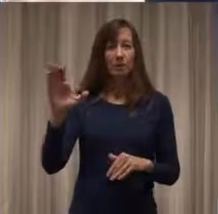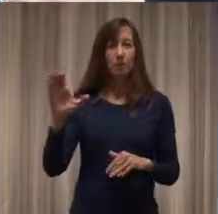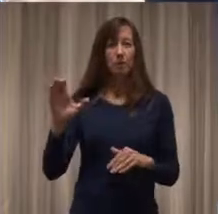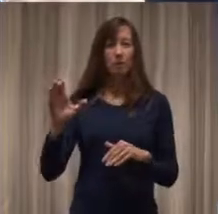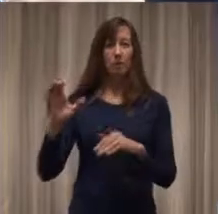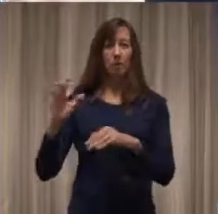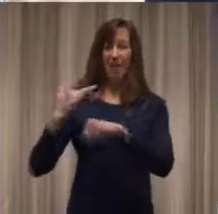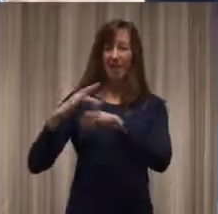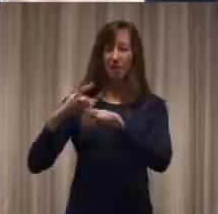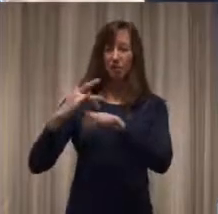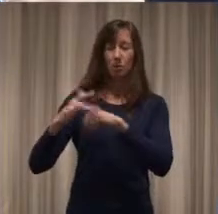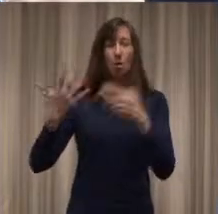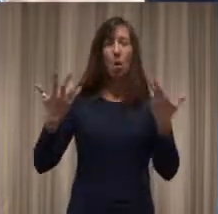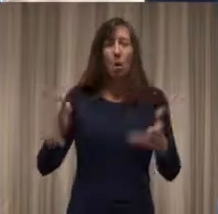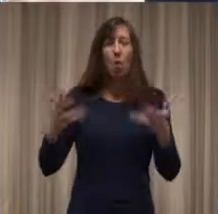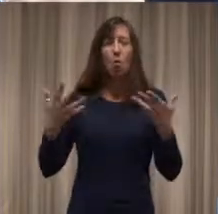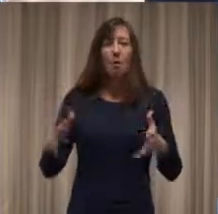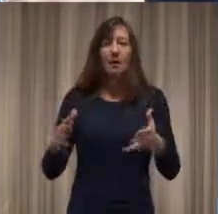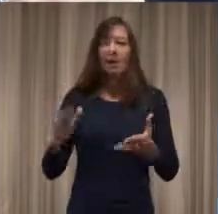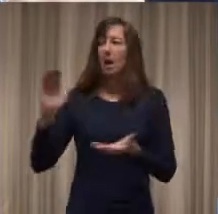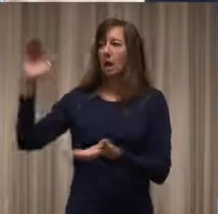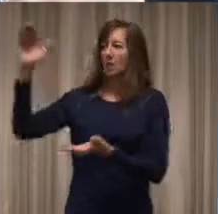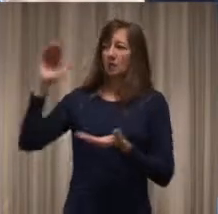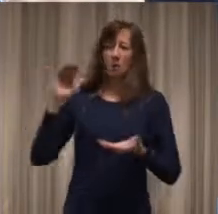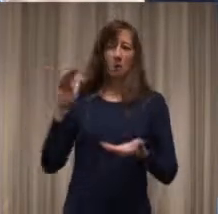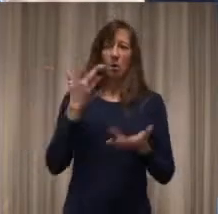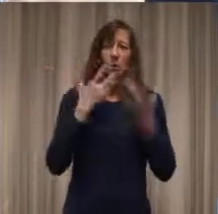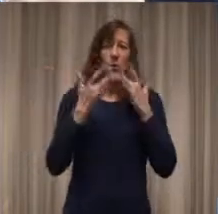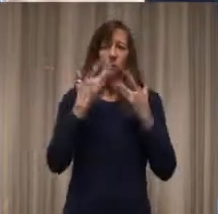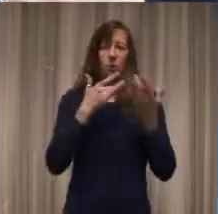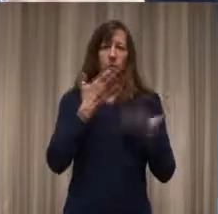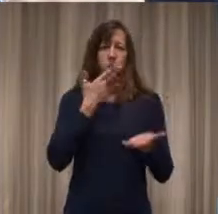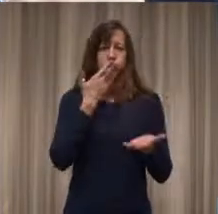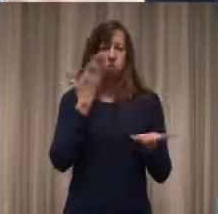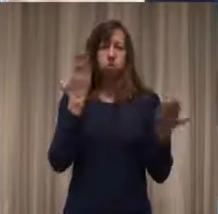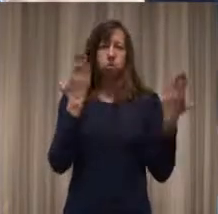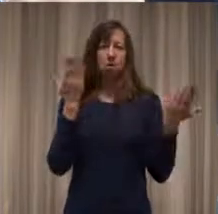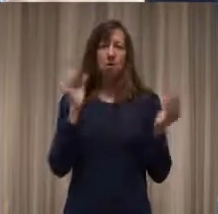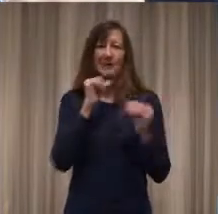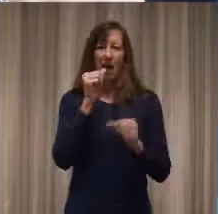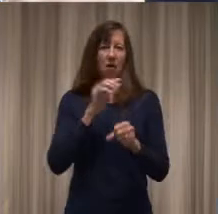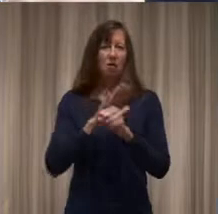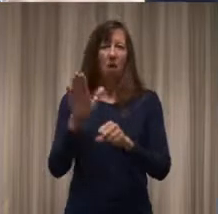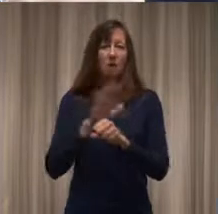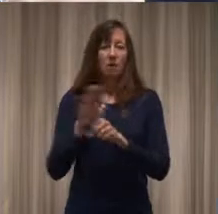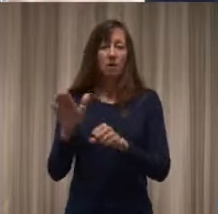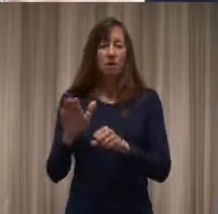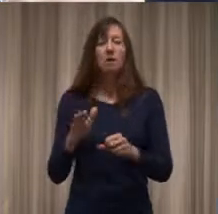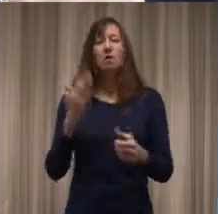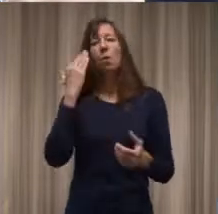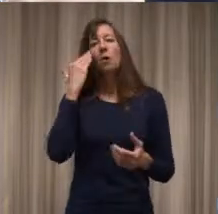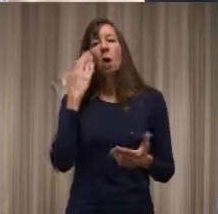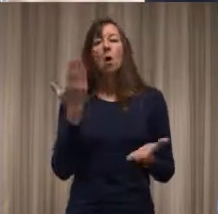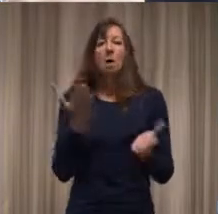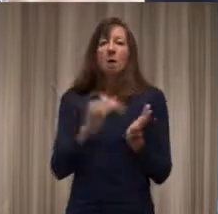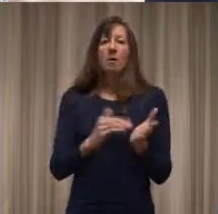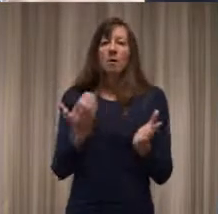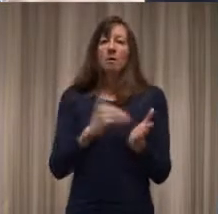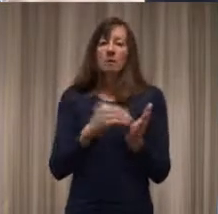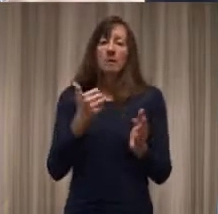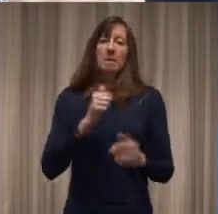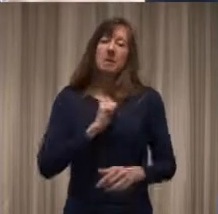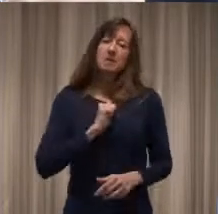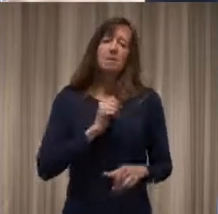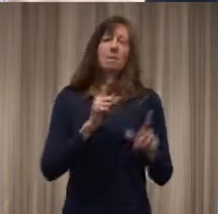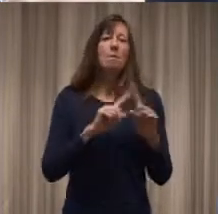And I'm hitting this point, I know, over and over, but I think it's important that we're upfront and transparent